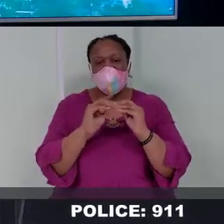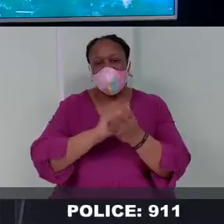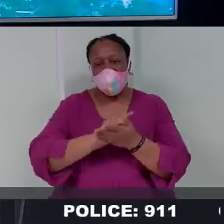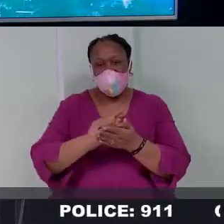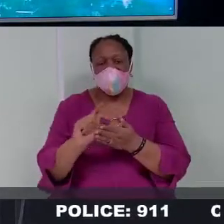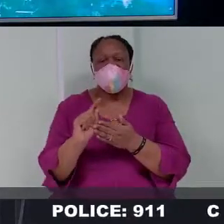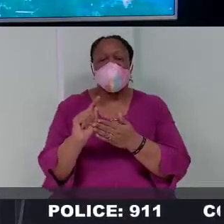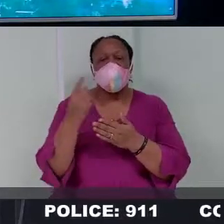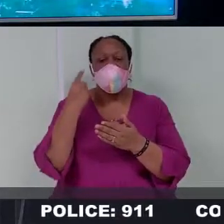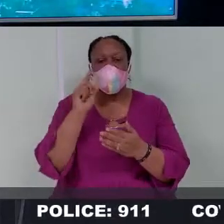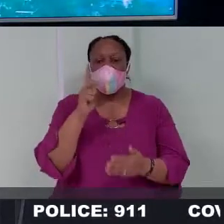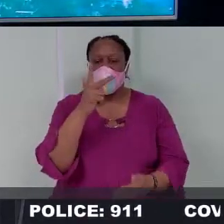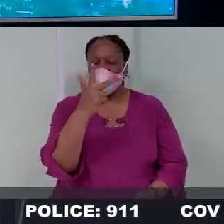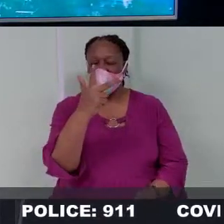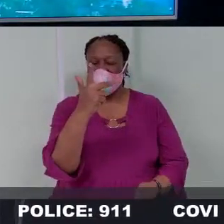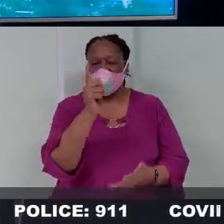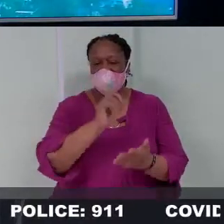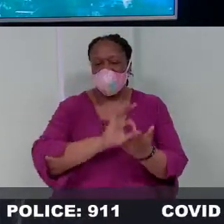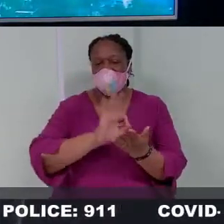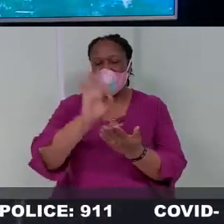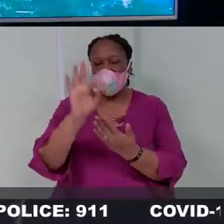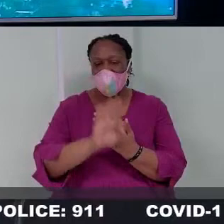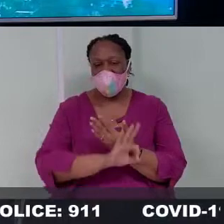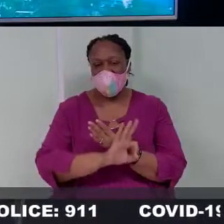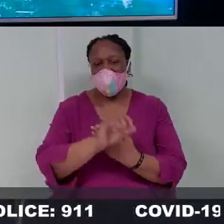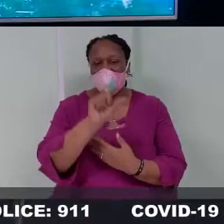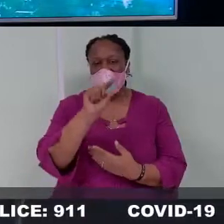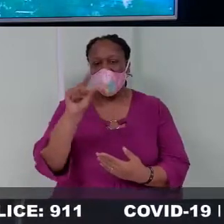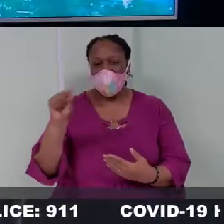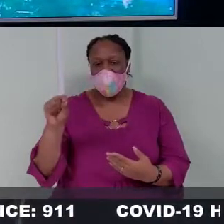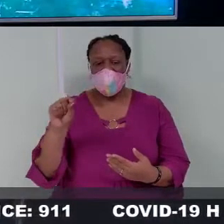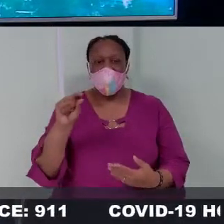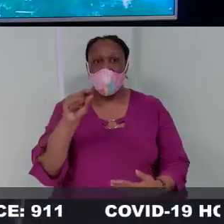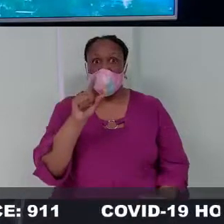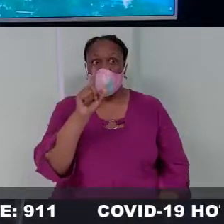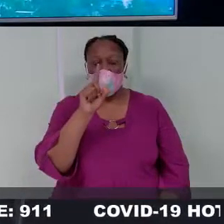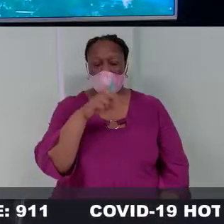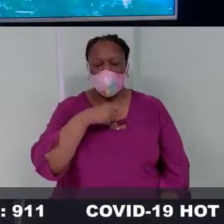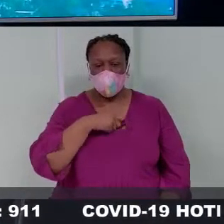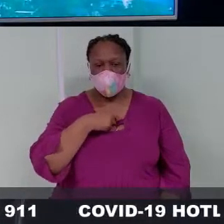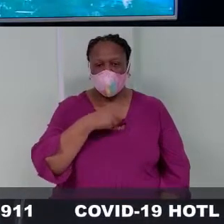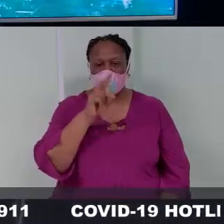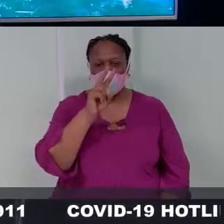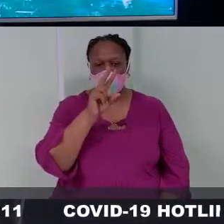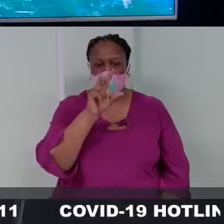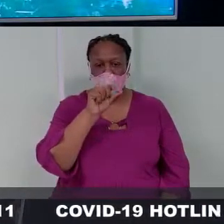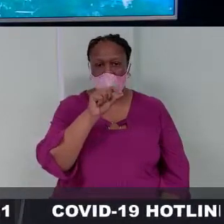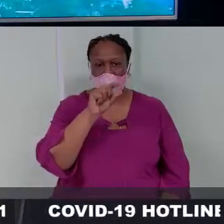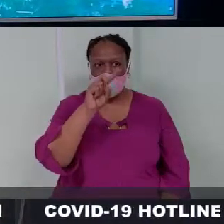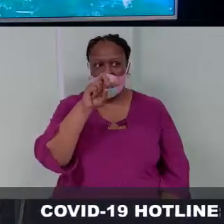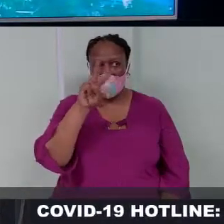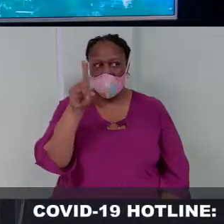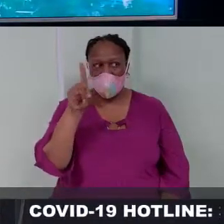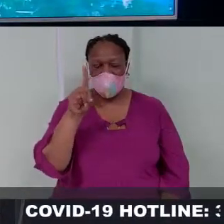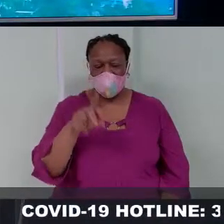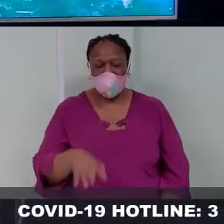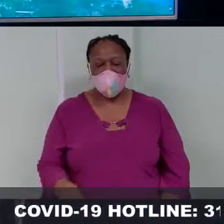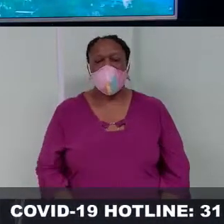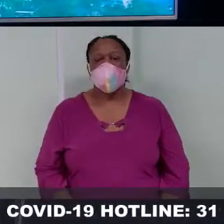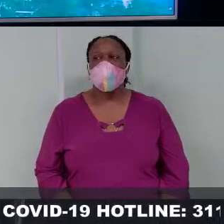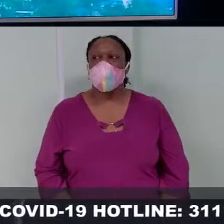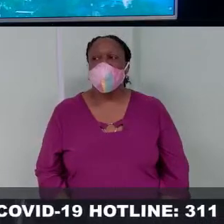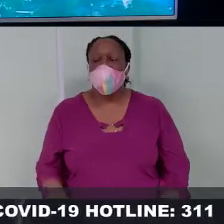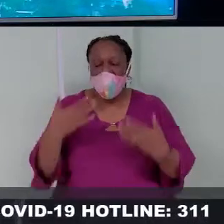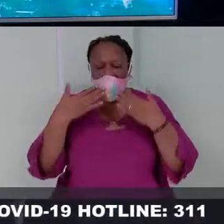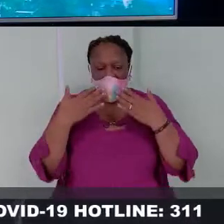briefing for the 3rd of February 2021. I am Les Roy Williams. Thank you very much for